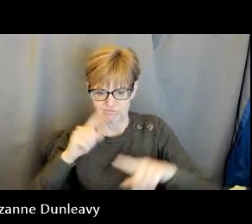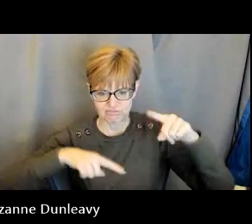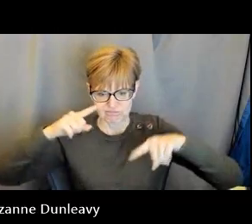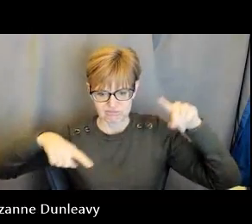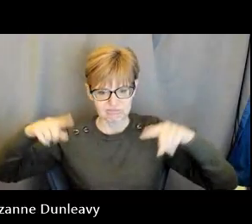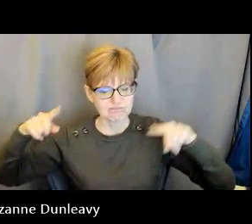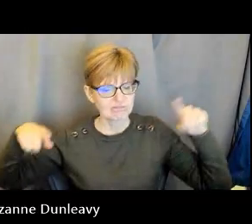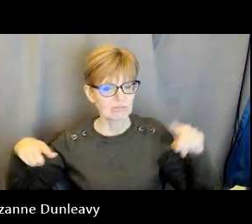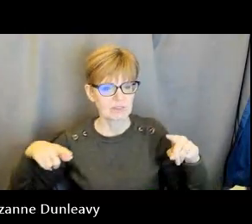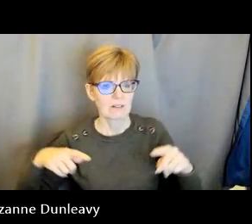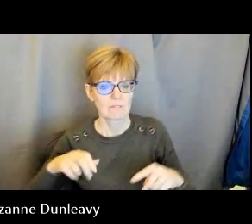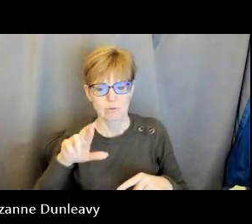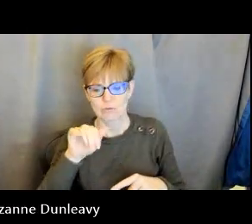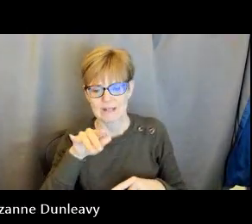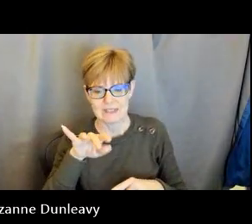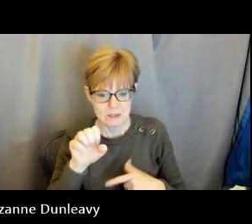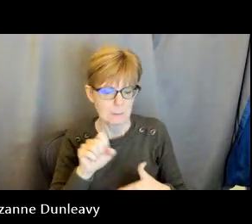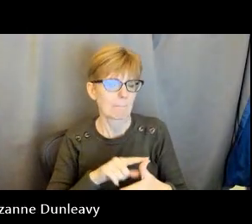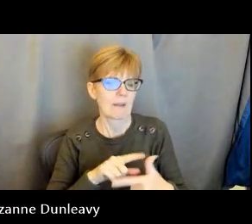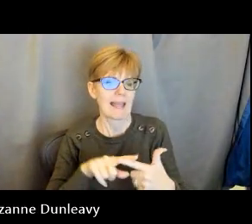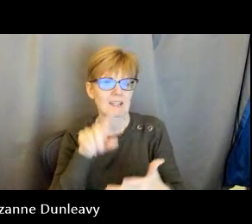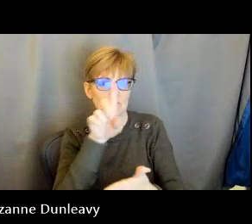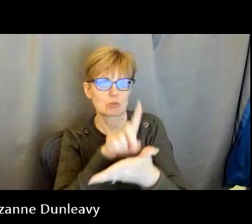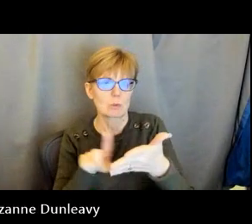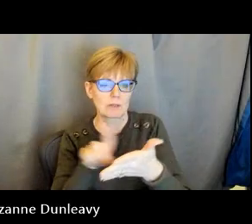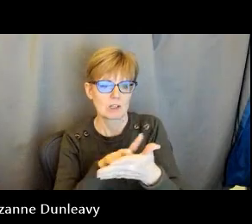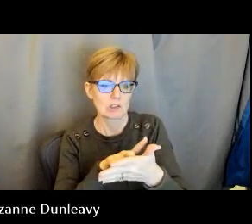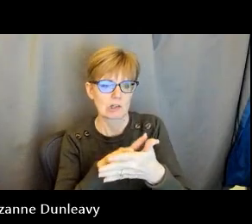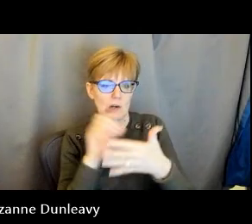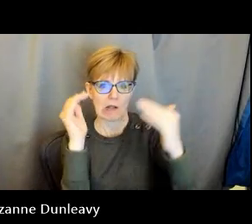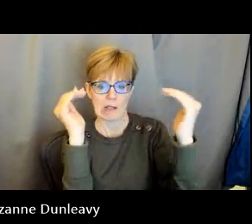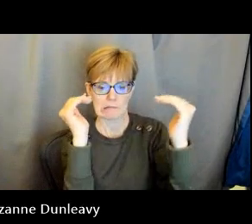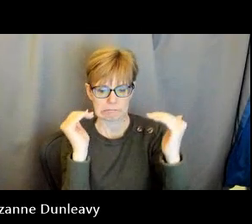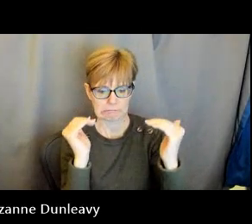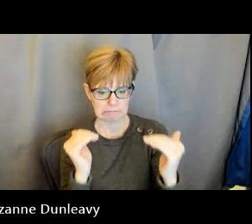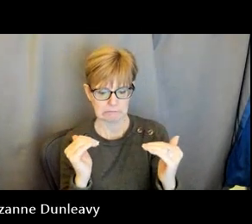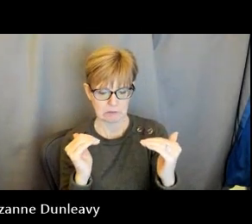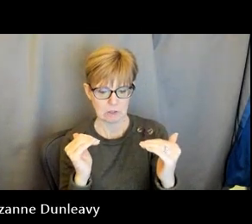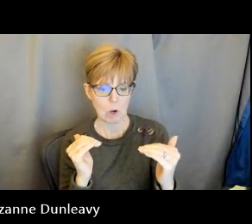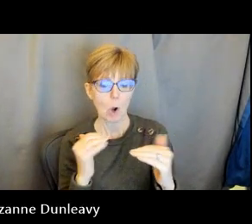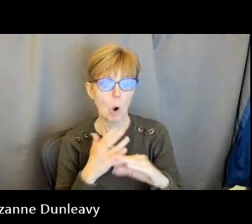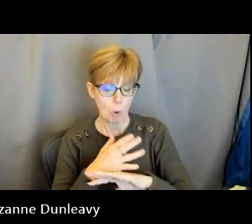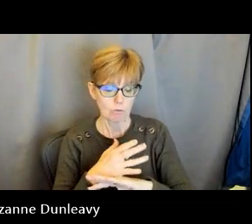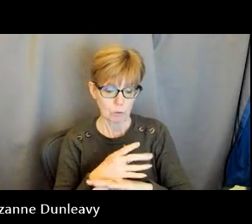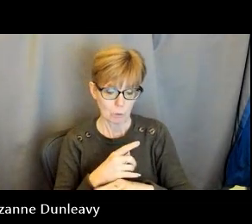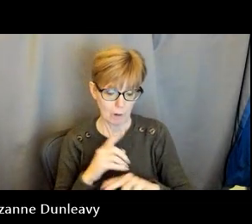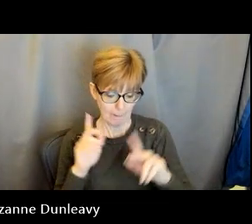racism and discrimination at multiple levels over one's life course.